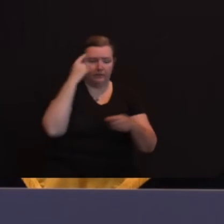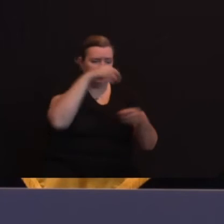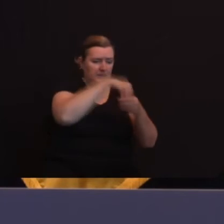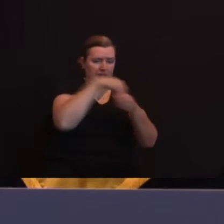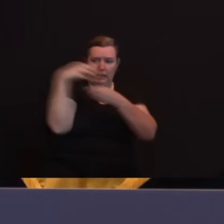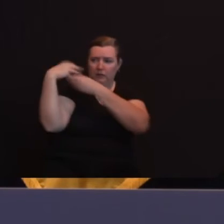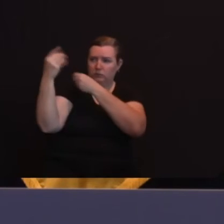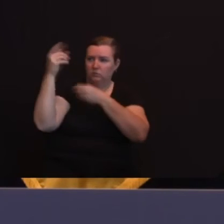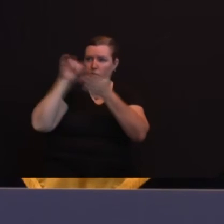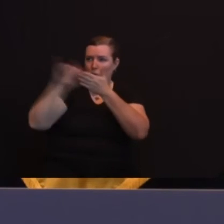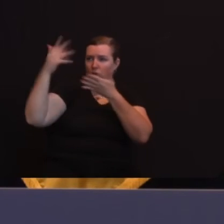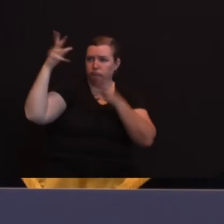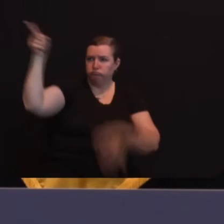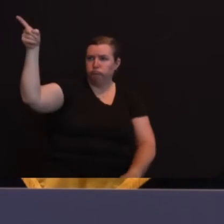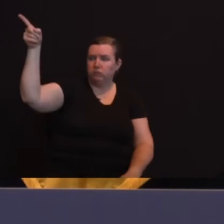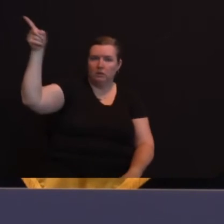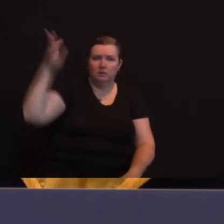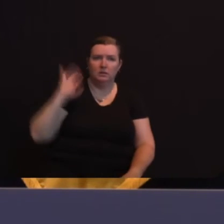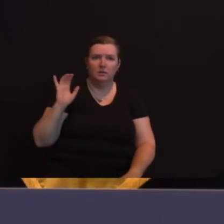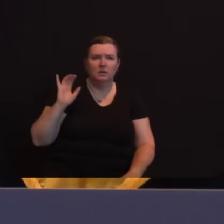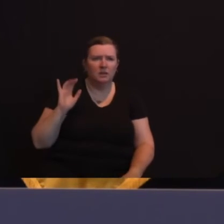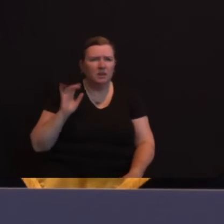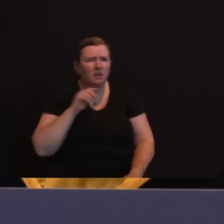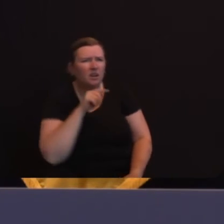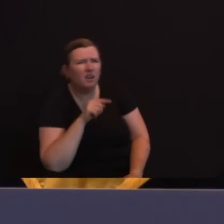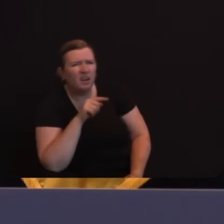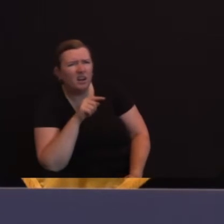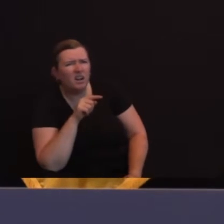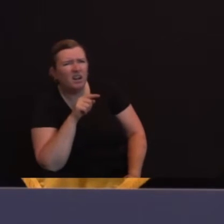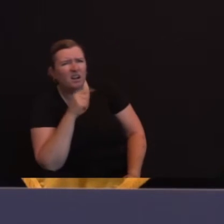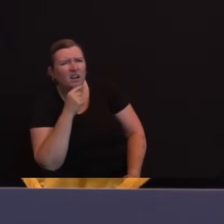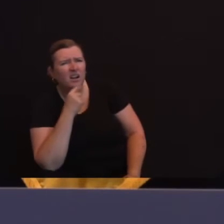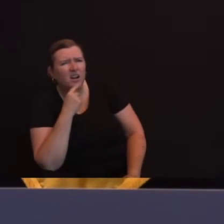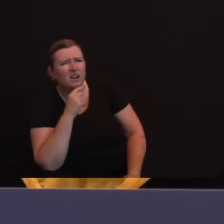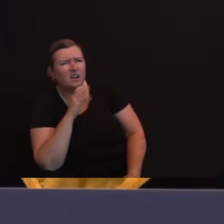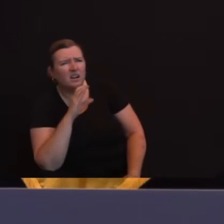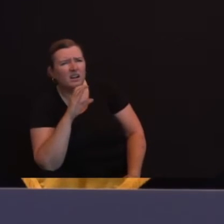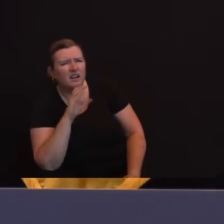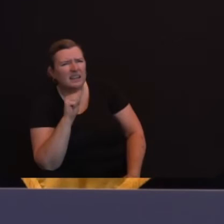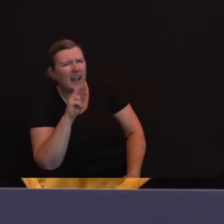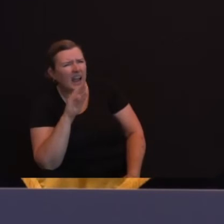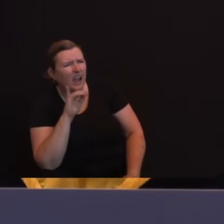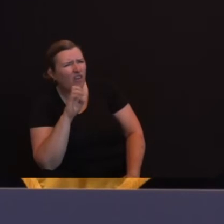missed the clinic where the 53... Carrier Clinic. Carrier Clinic. Okay.